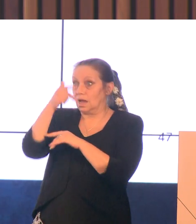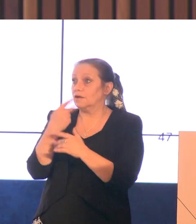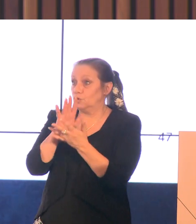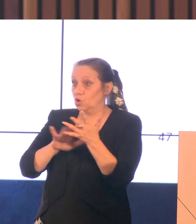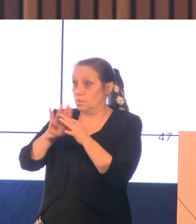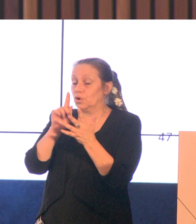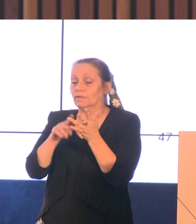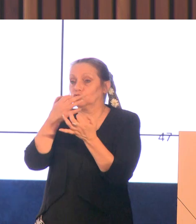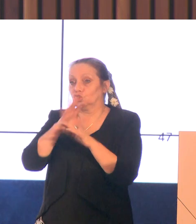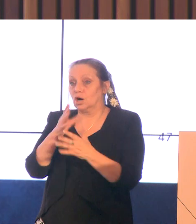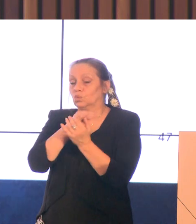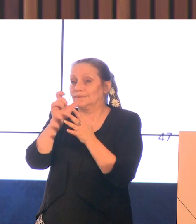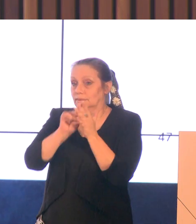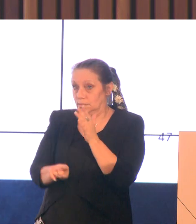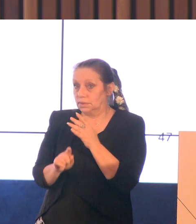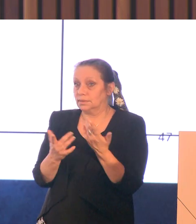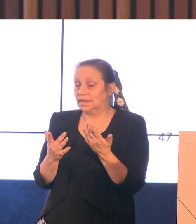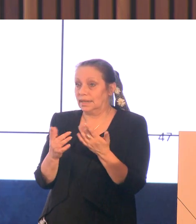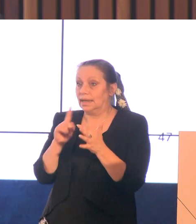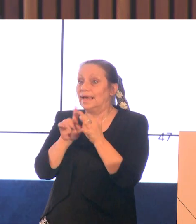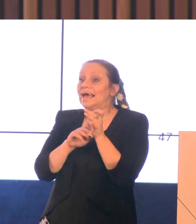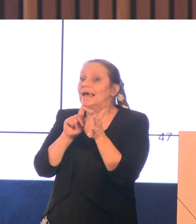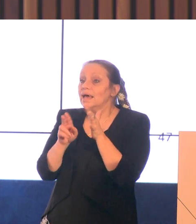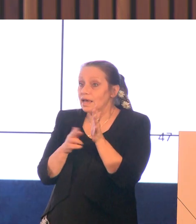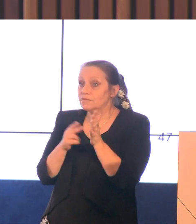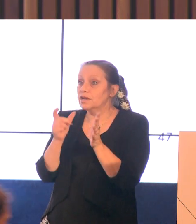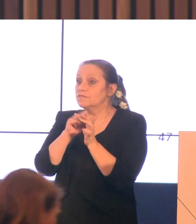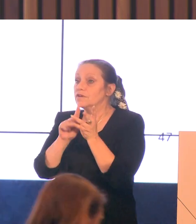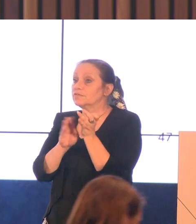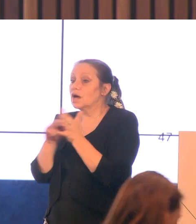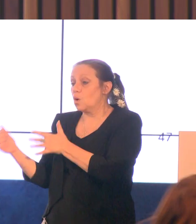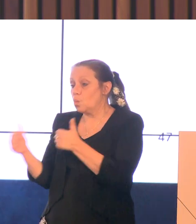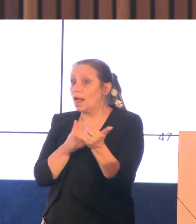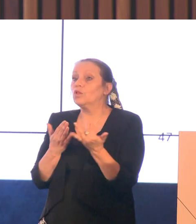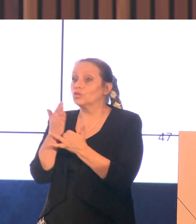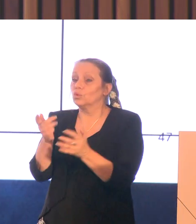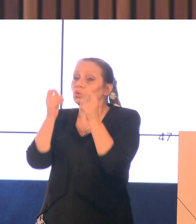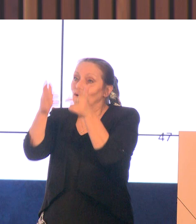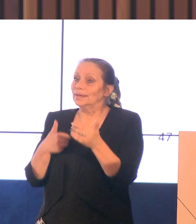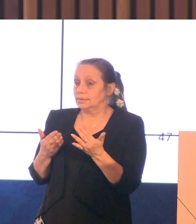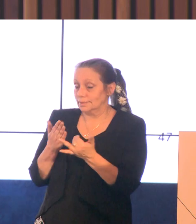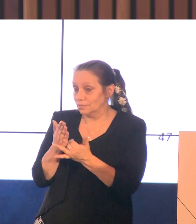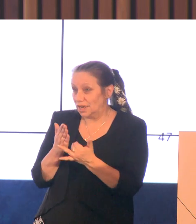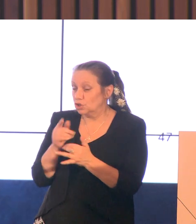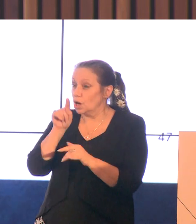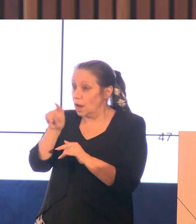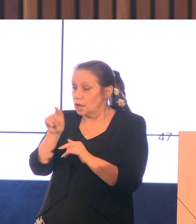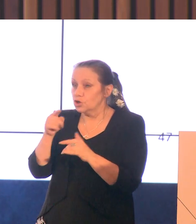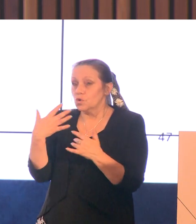parent of a child with a disability, even if they've done well through early intervention, and you're